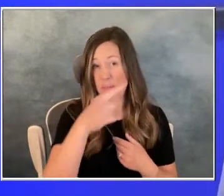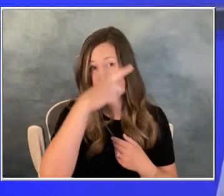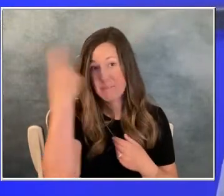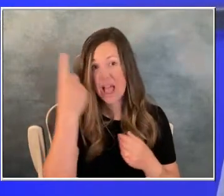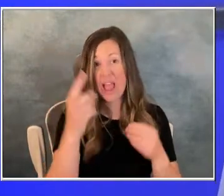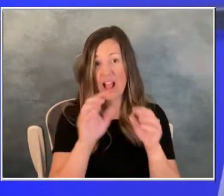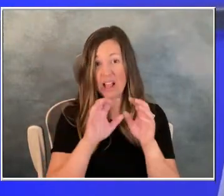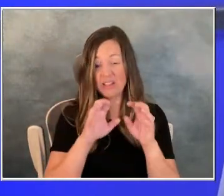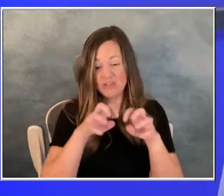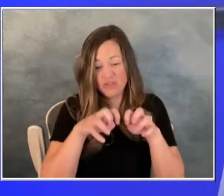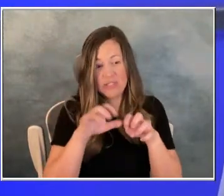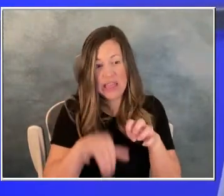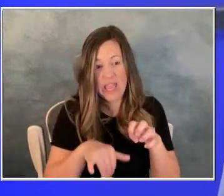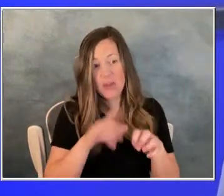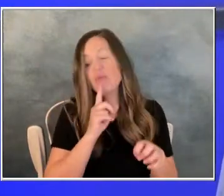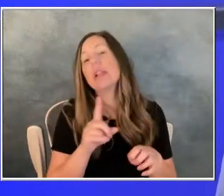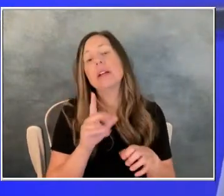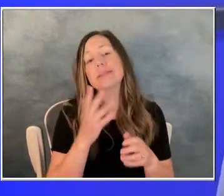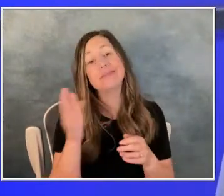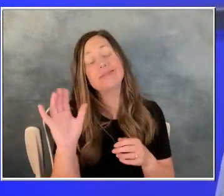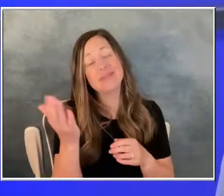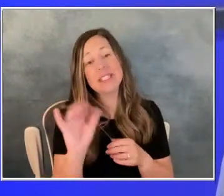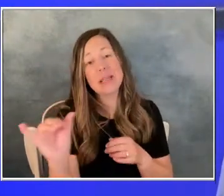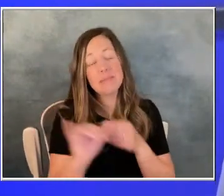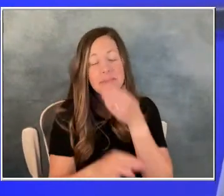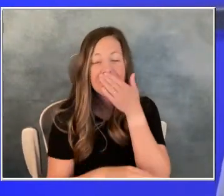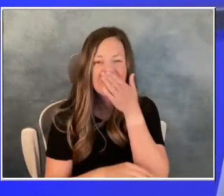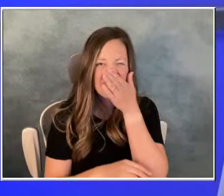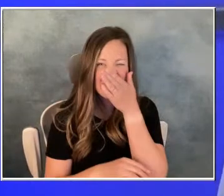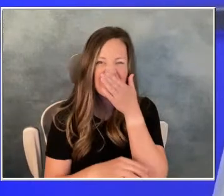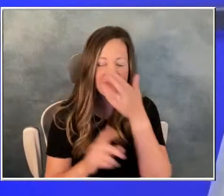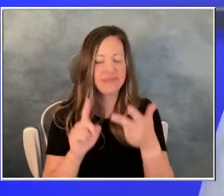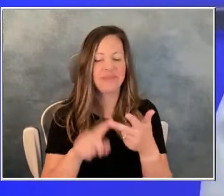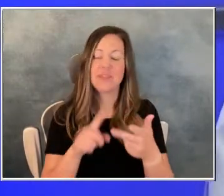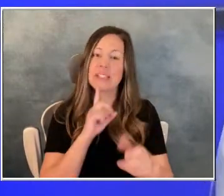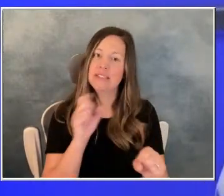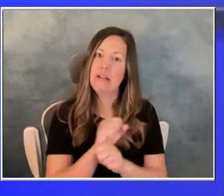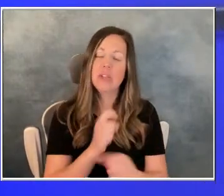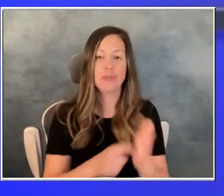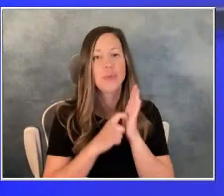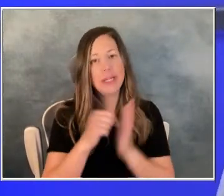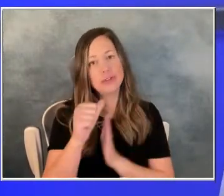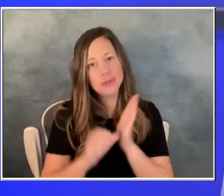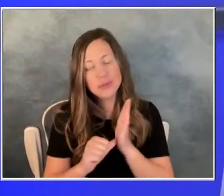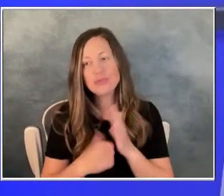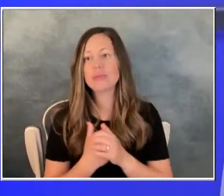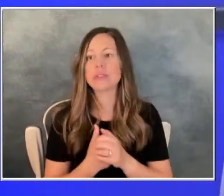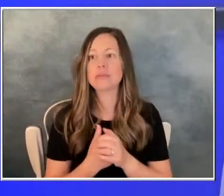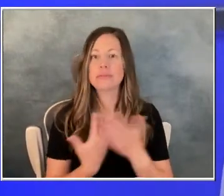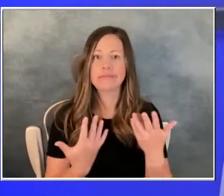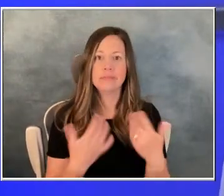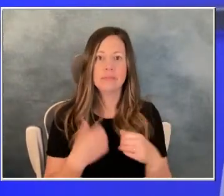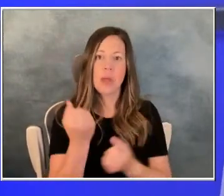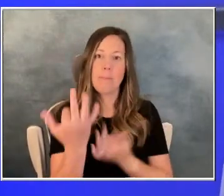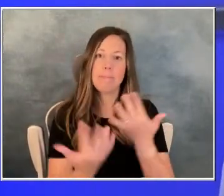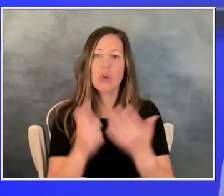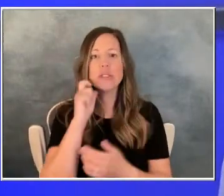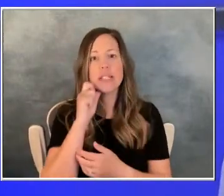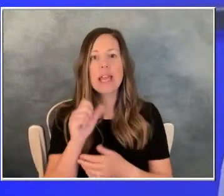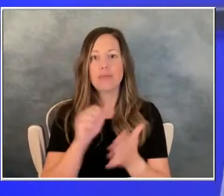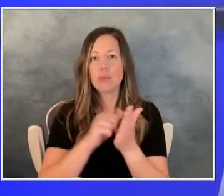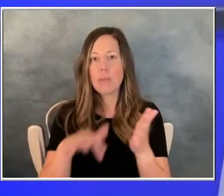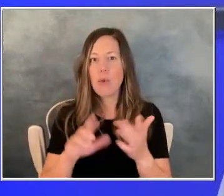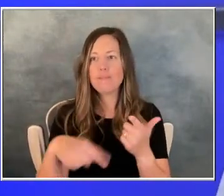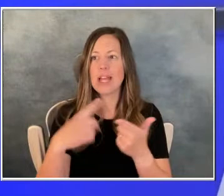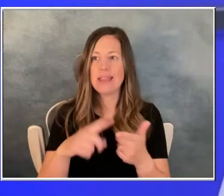And that is when you definitely require surgical intervention, getting that burn skin removed surgically, and then help it